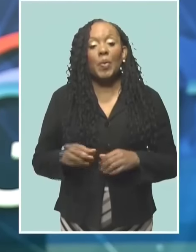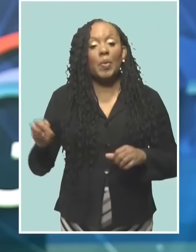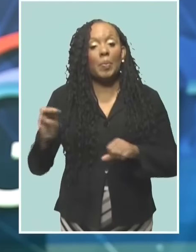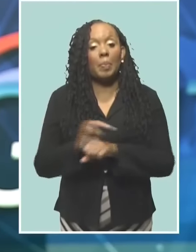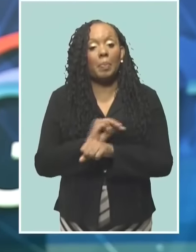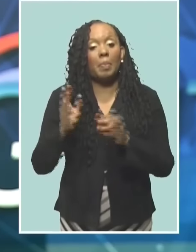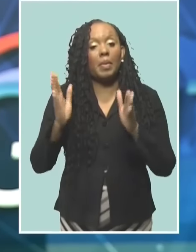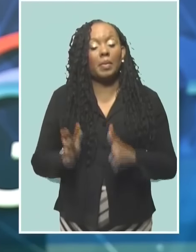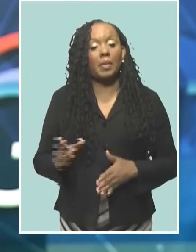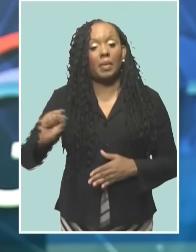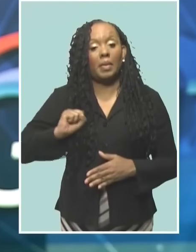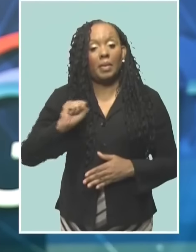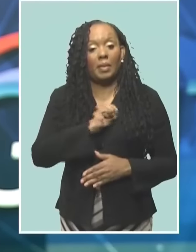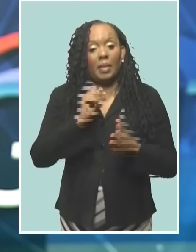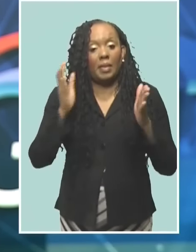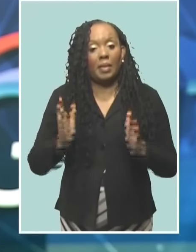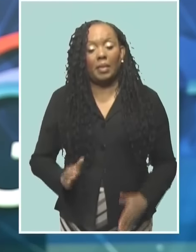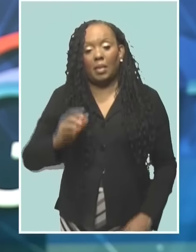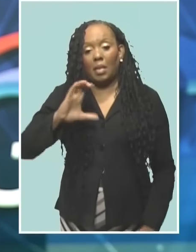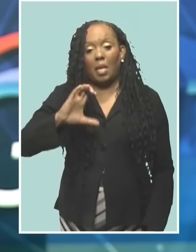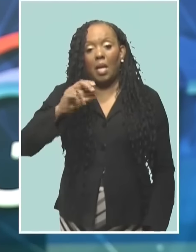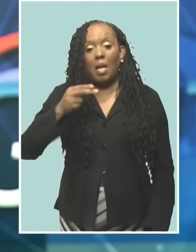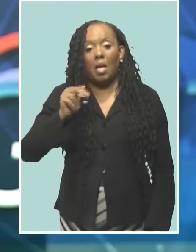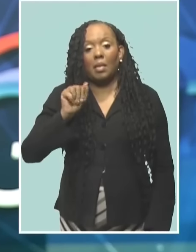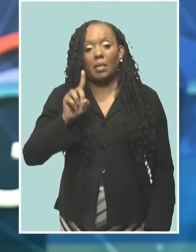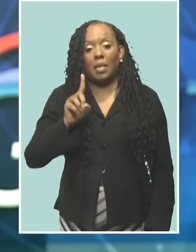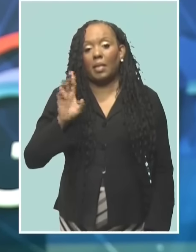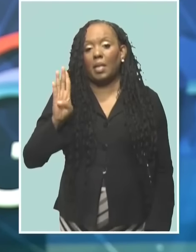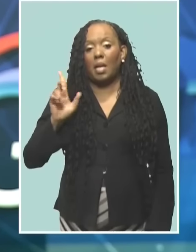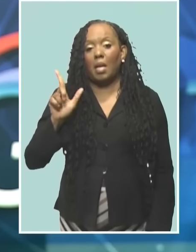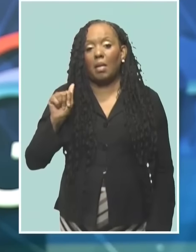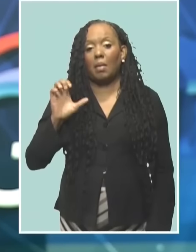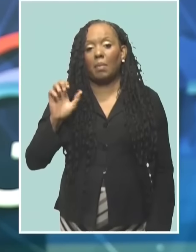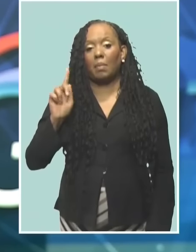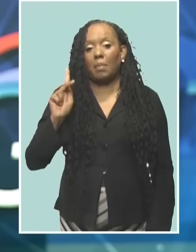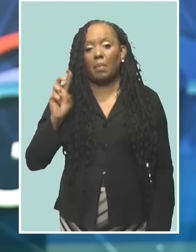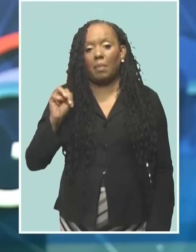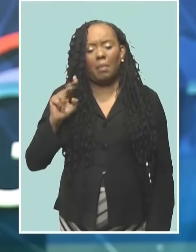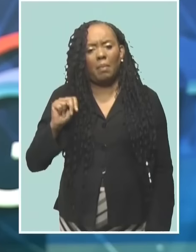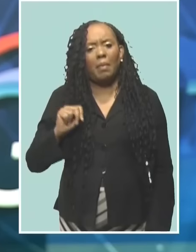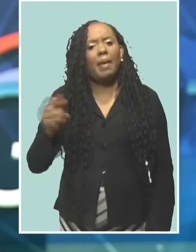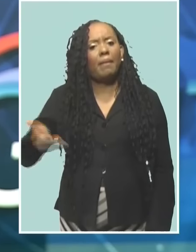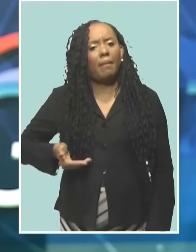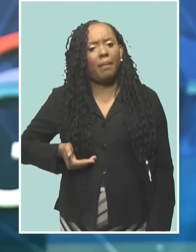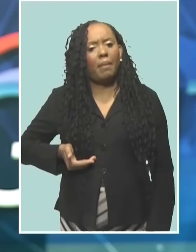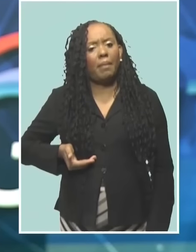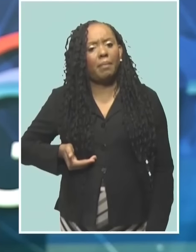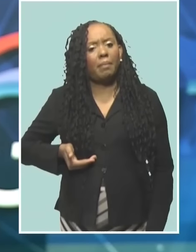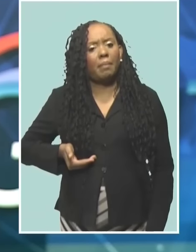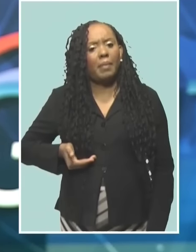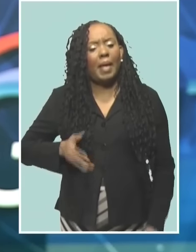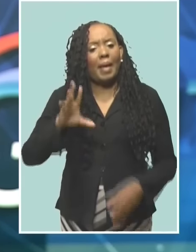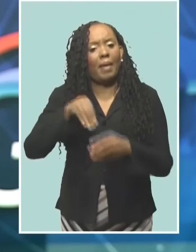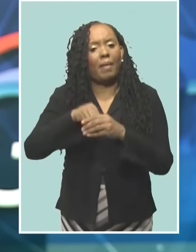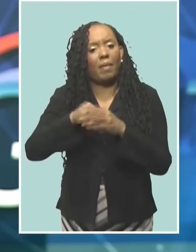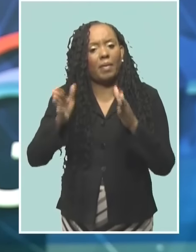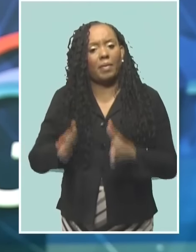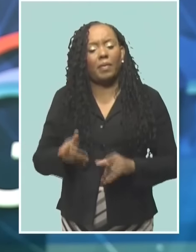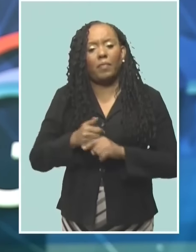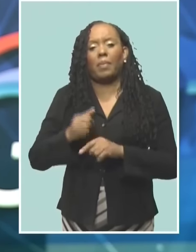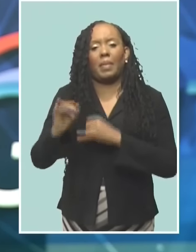Minister in the Ministry of Economic Affairs and Investment, Senator Chad Blackman, is inviting investors from international countries to set up shops